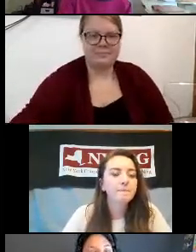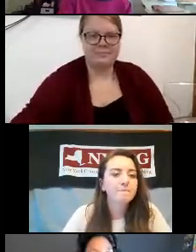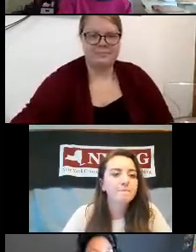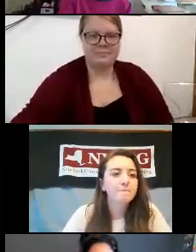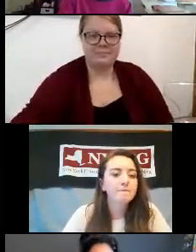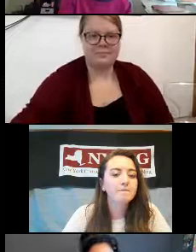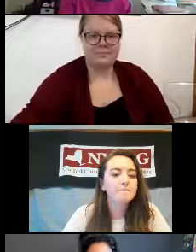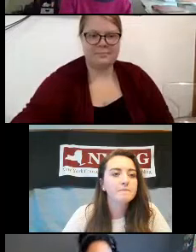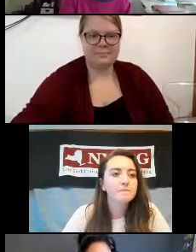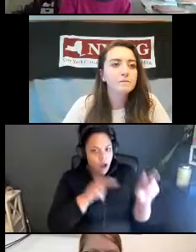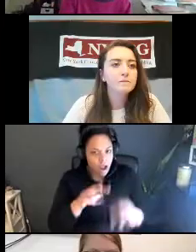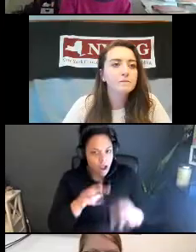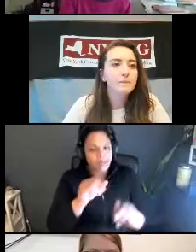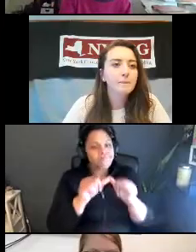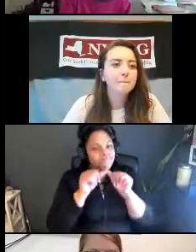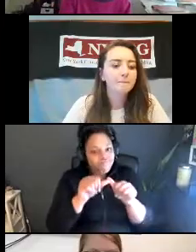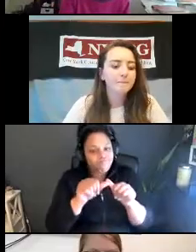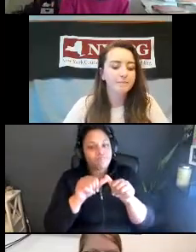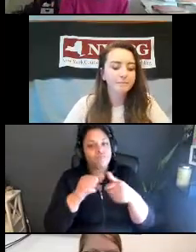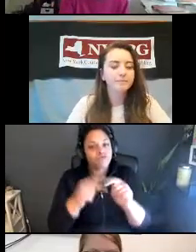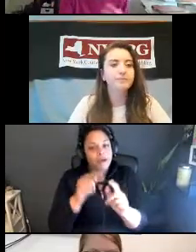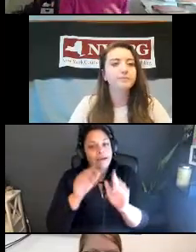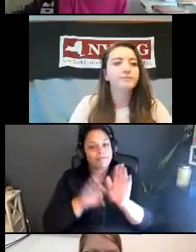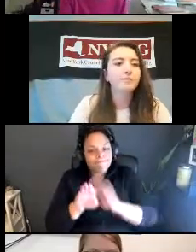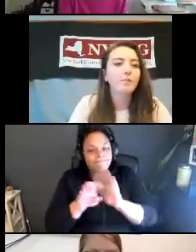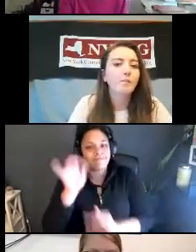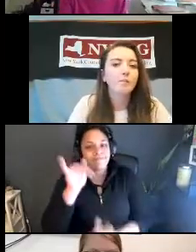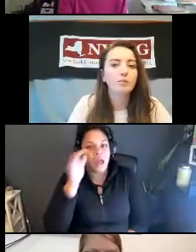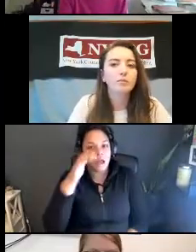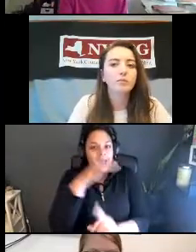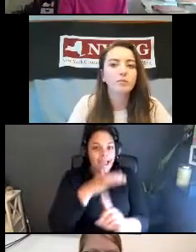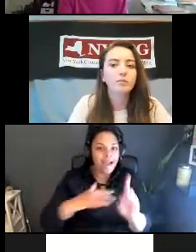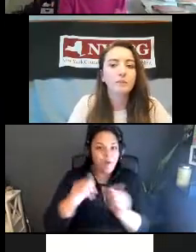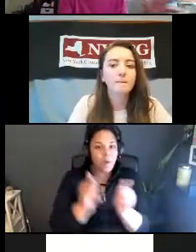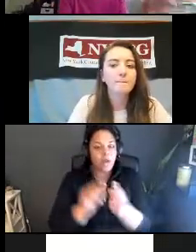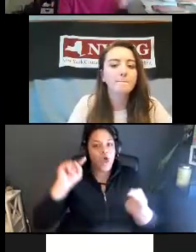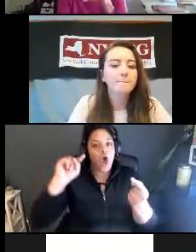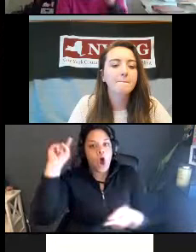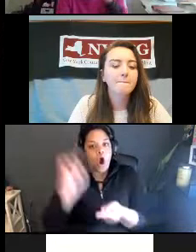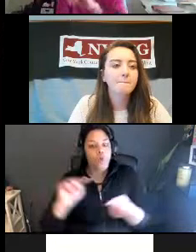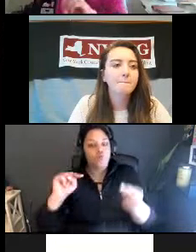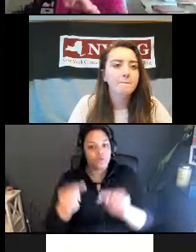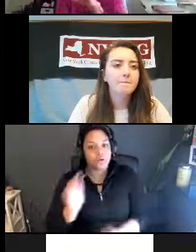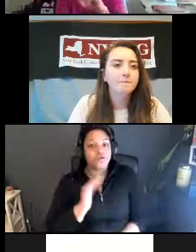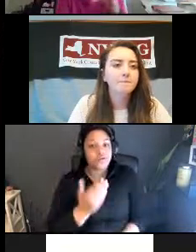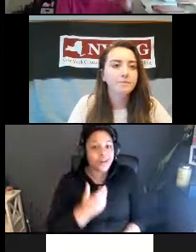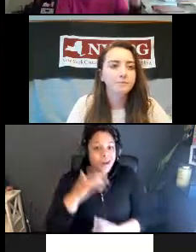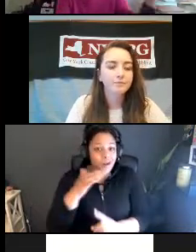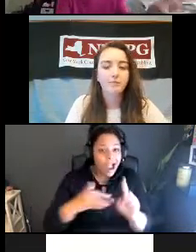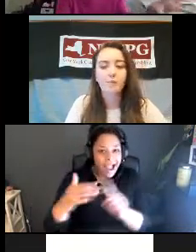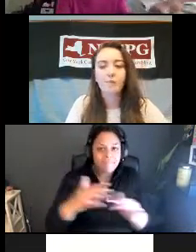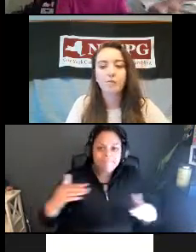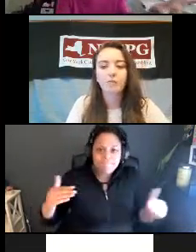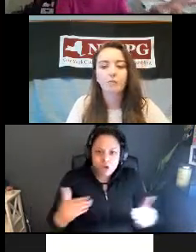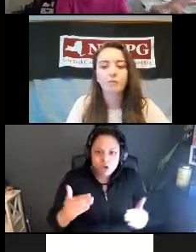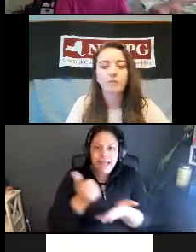developing this atmosphere of harm reduction, an atmosphere conducive to change. And we help the family learn how to